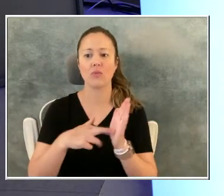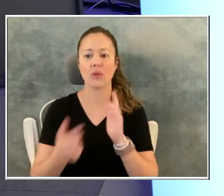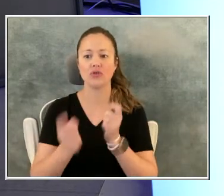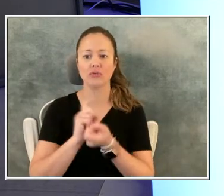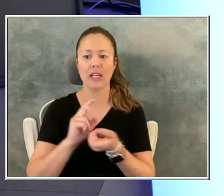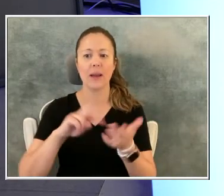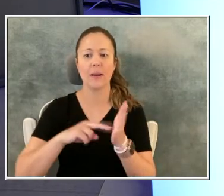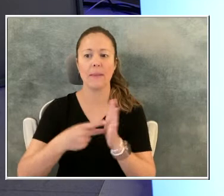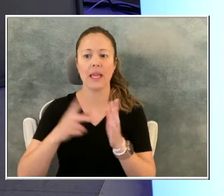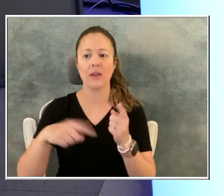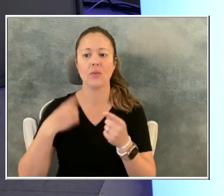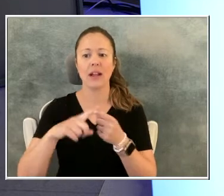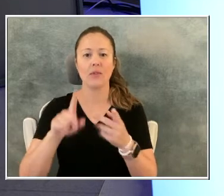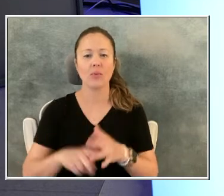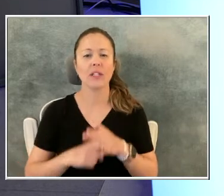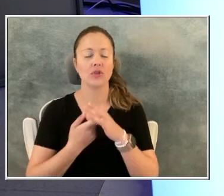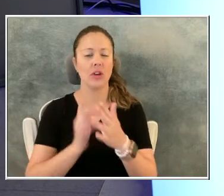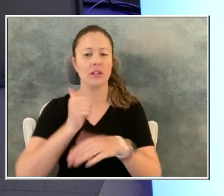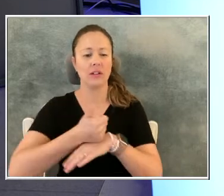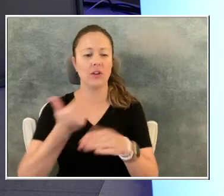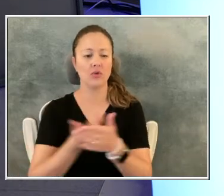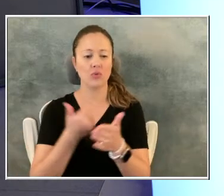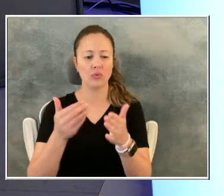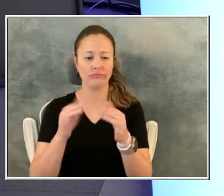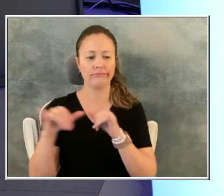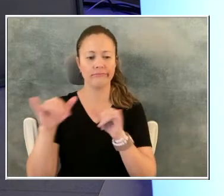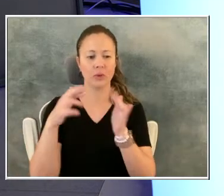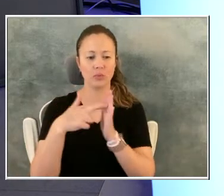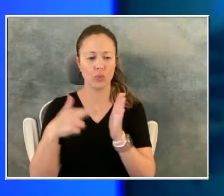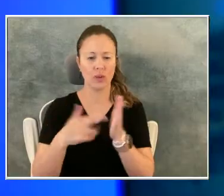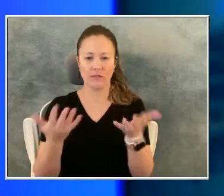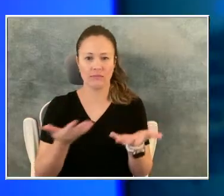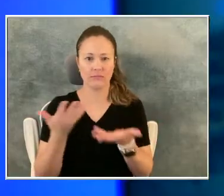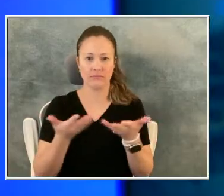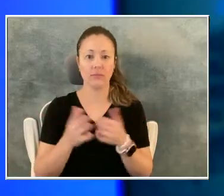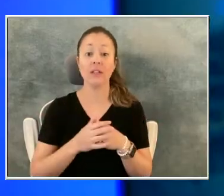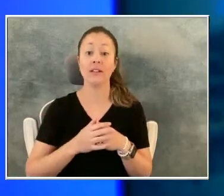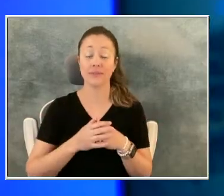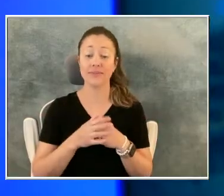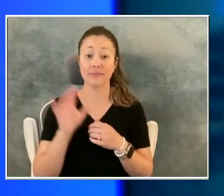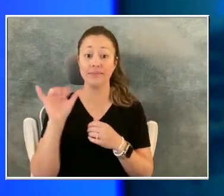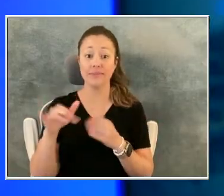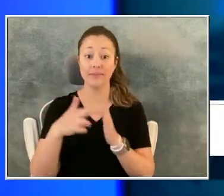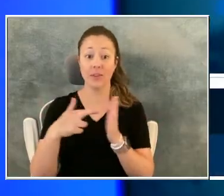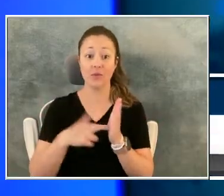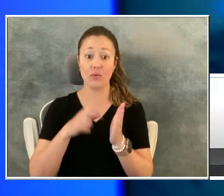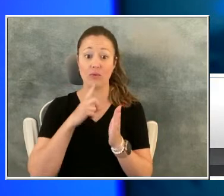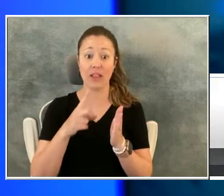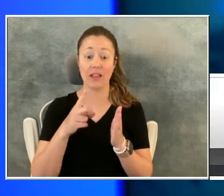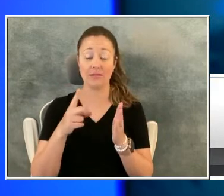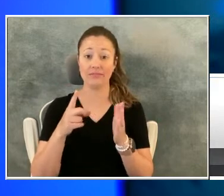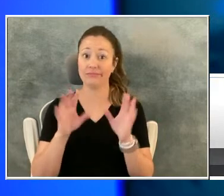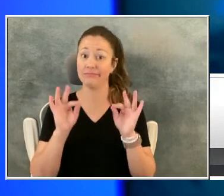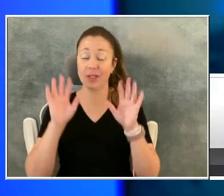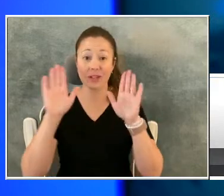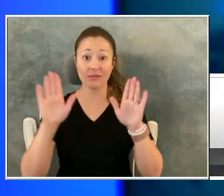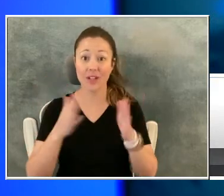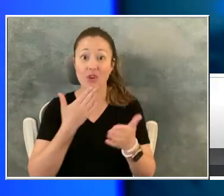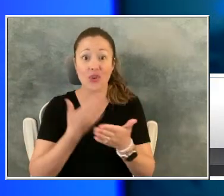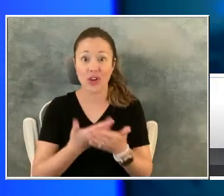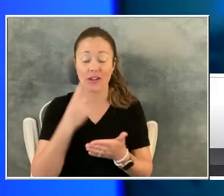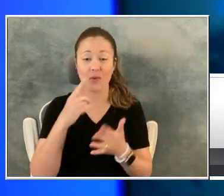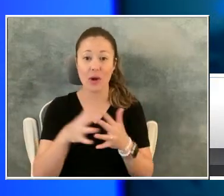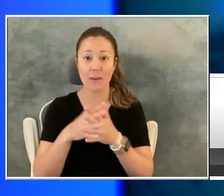we implement something like that across the board for all women? Well, this final rule is a win for American women. Expert committees have actually